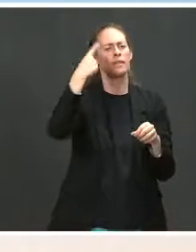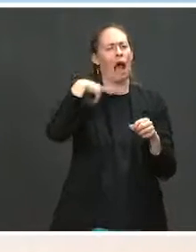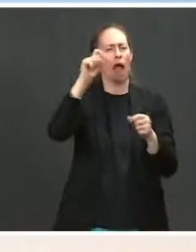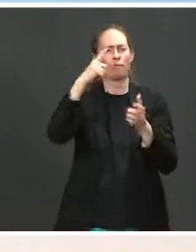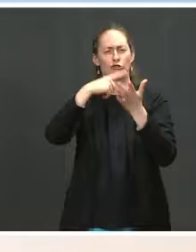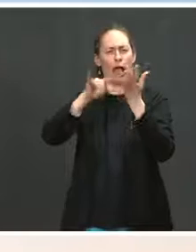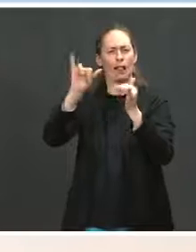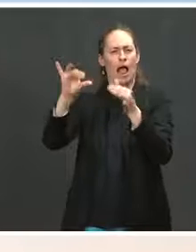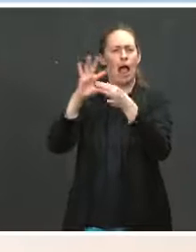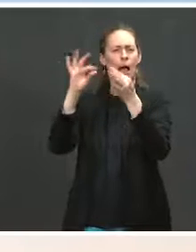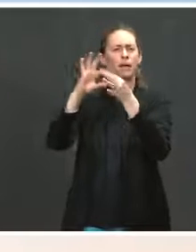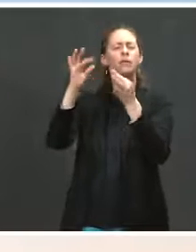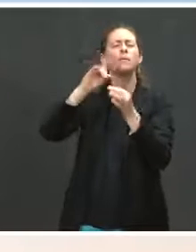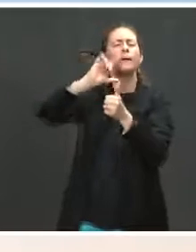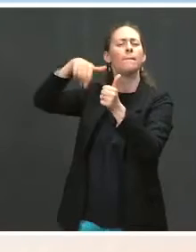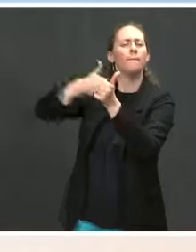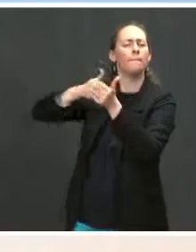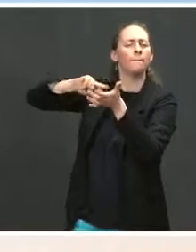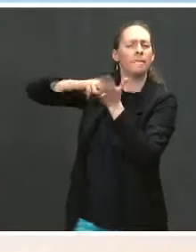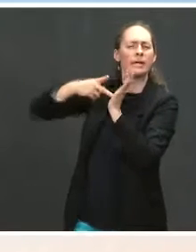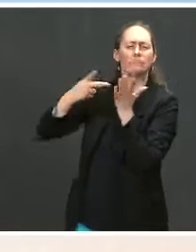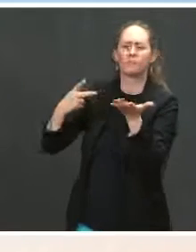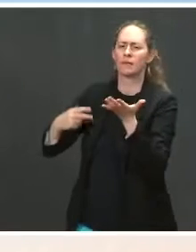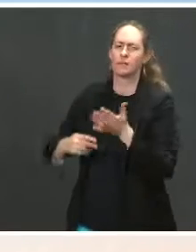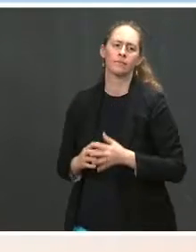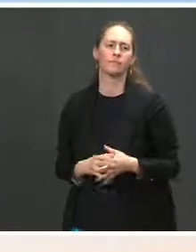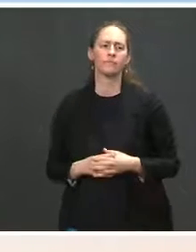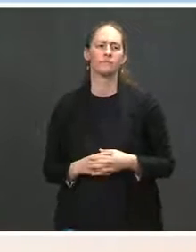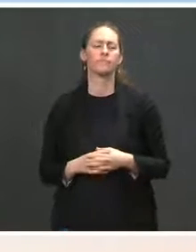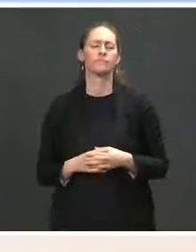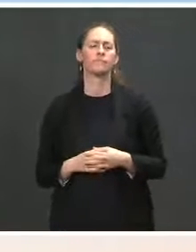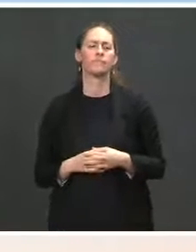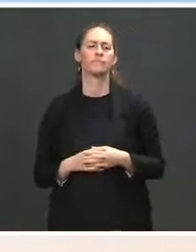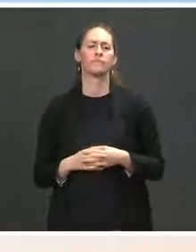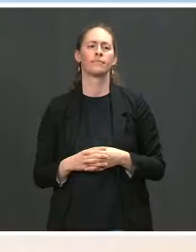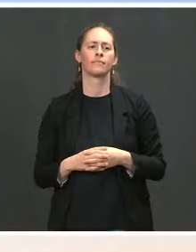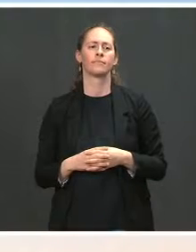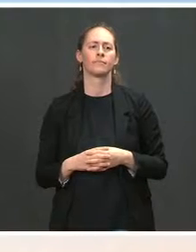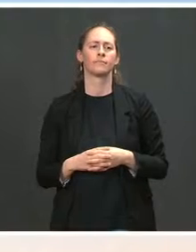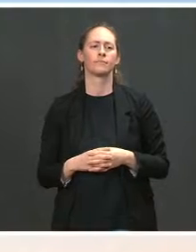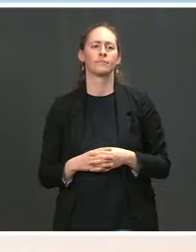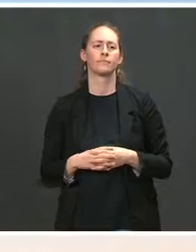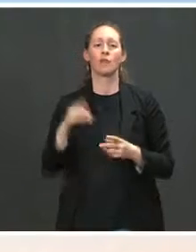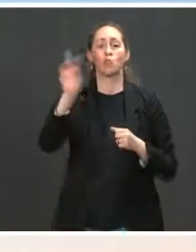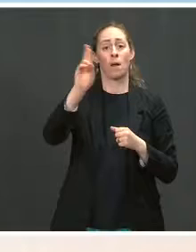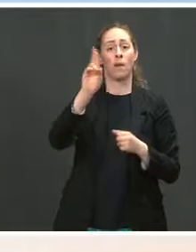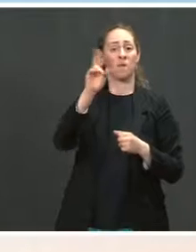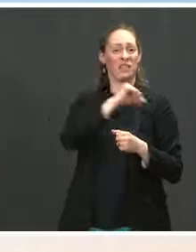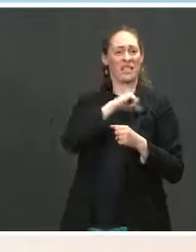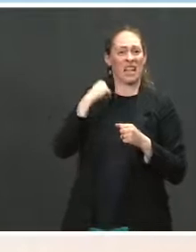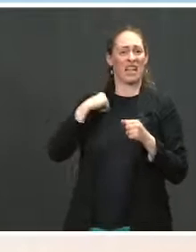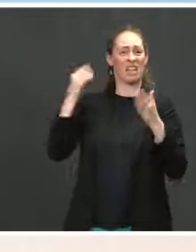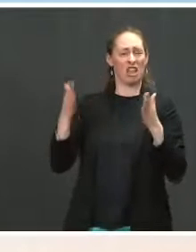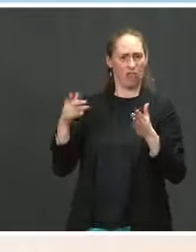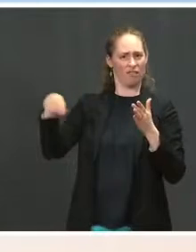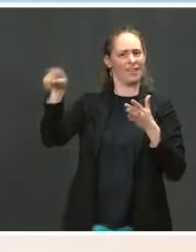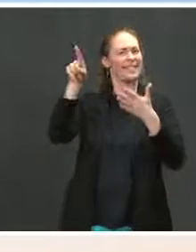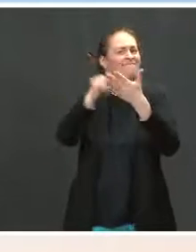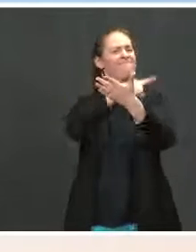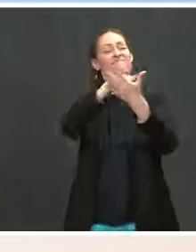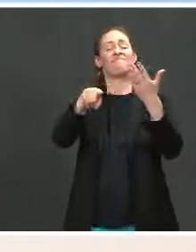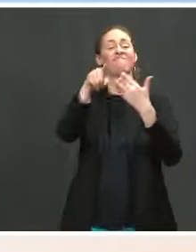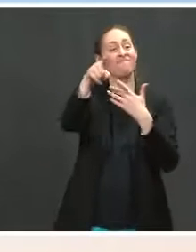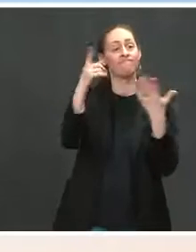headed. Sure, go ahead. Thanks, Jen. Republican senators have criticized attaching the withdrawal of troops